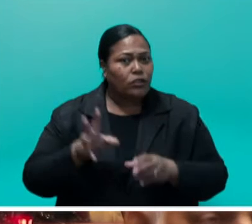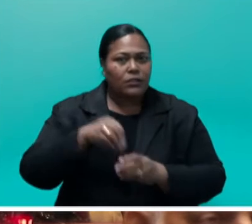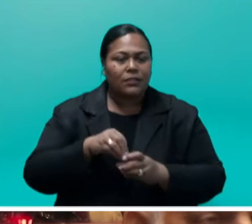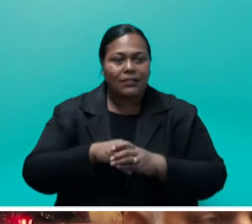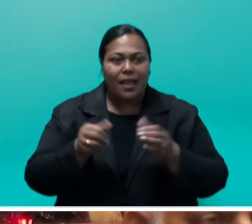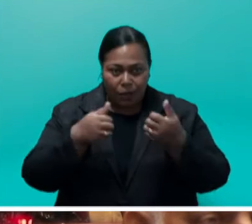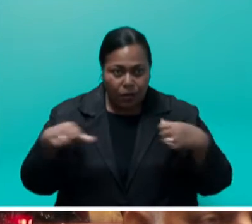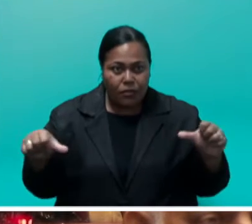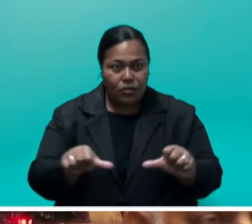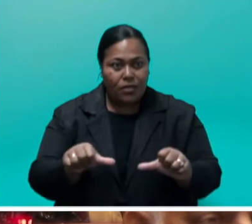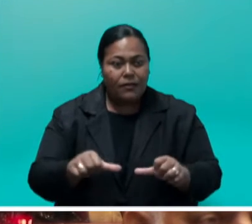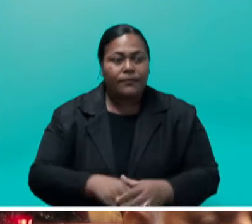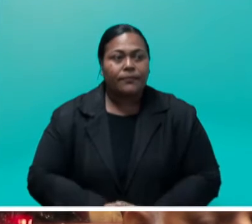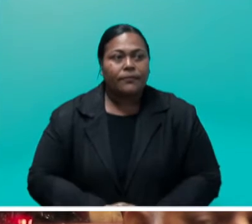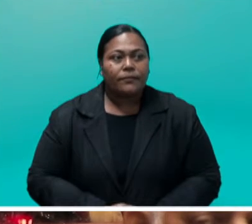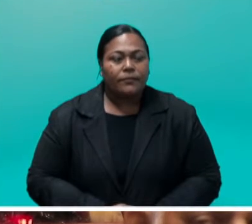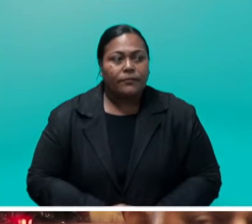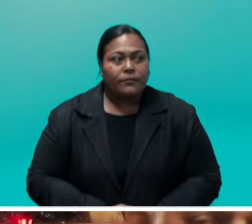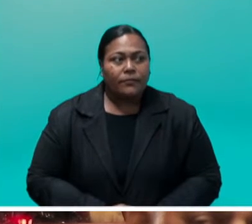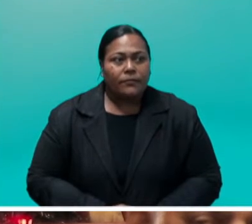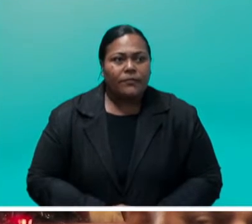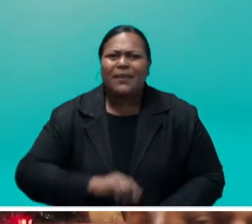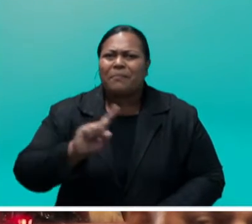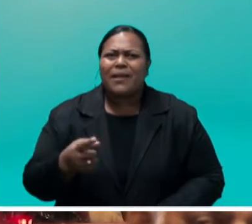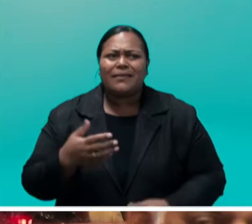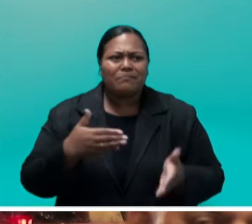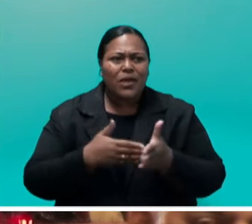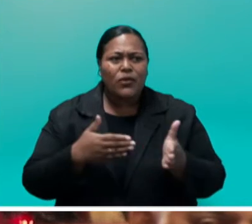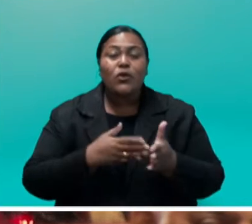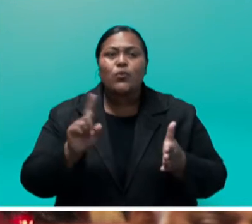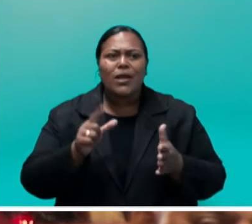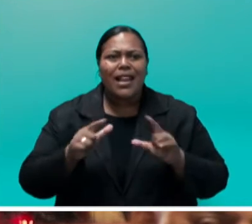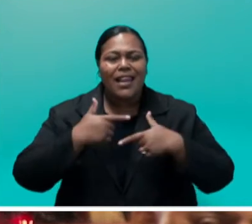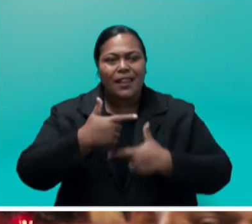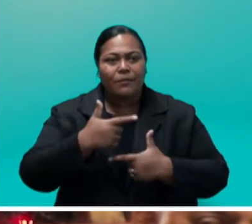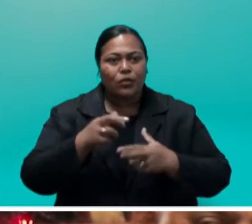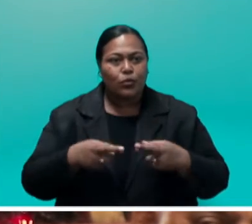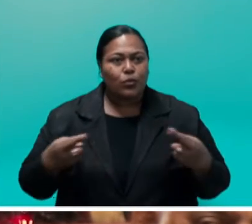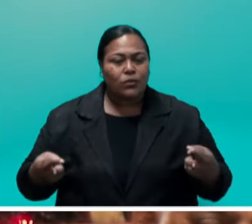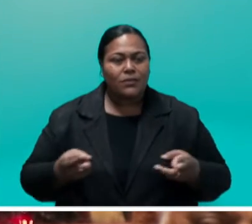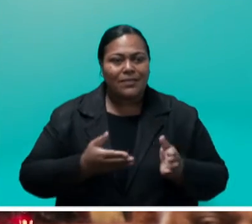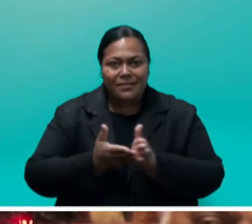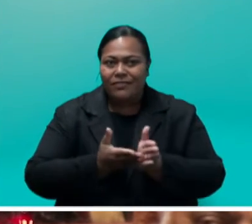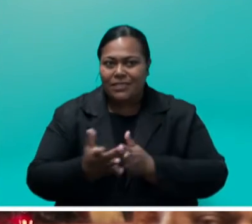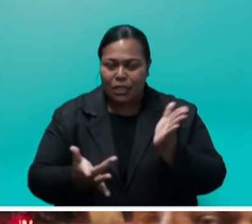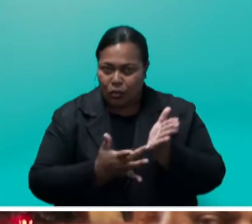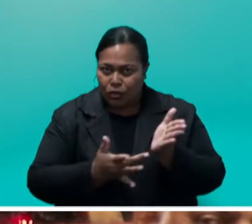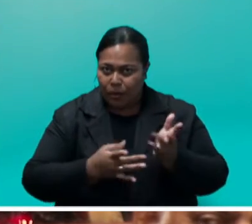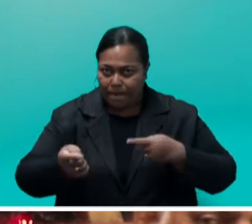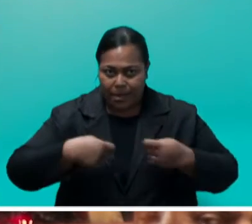agriculture. Yet they are often constrained by limited access to resources, services, technologies, markets,